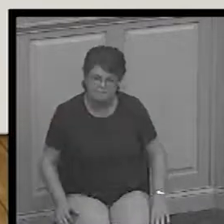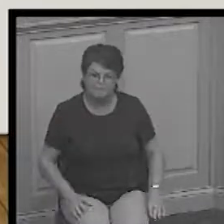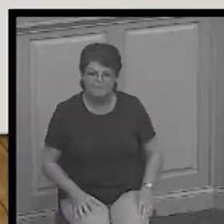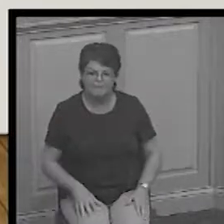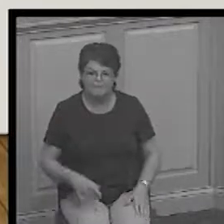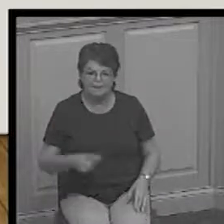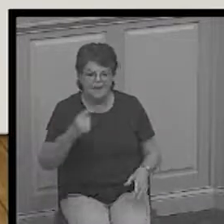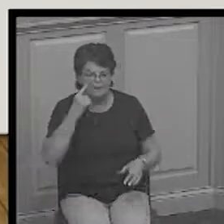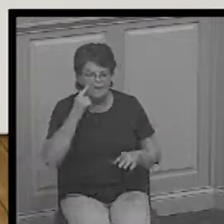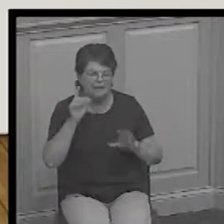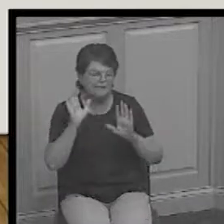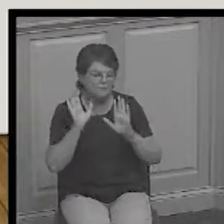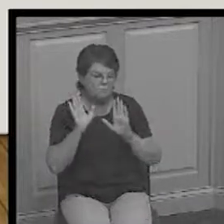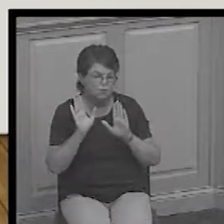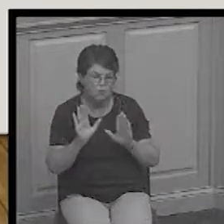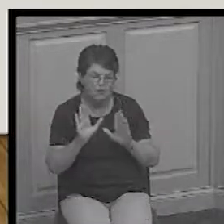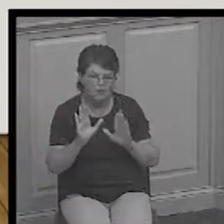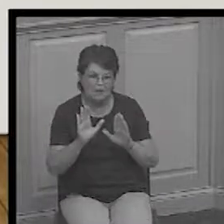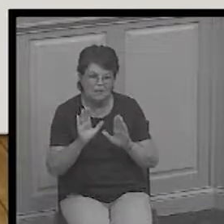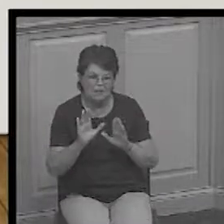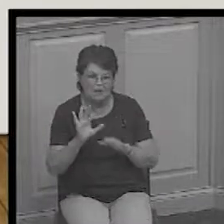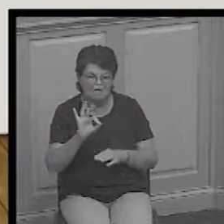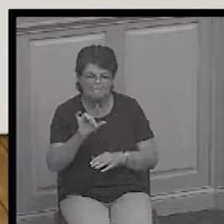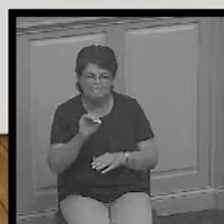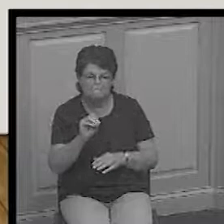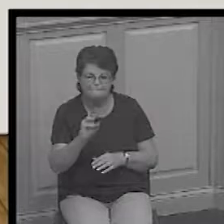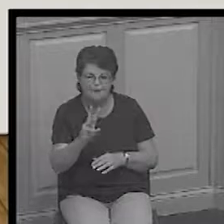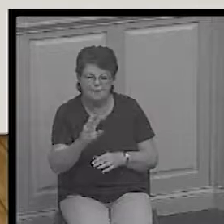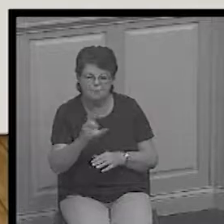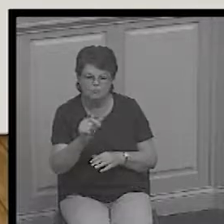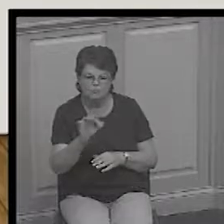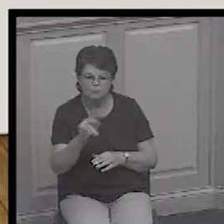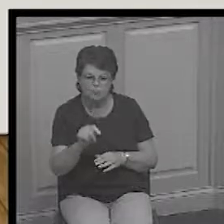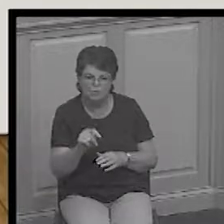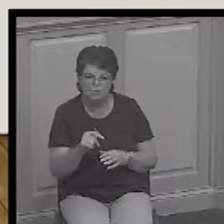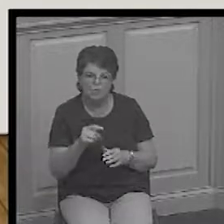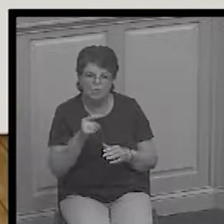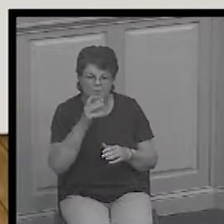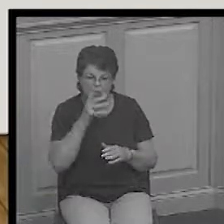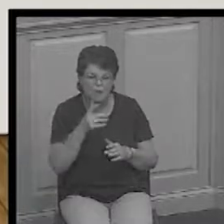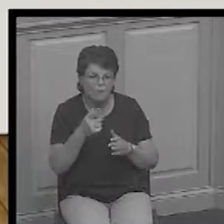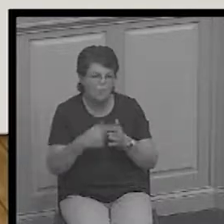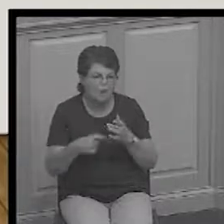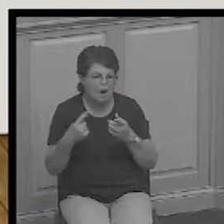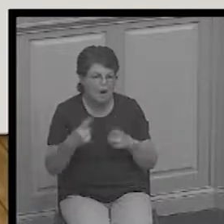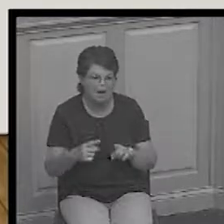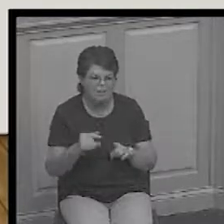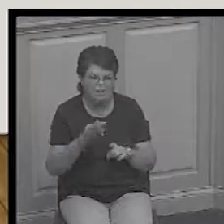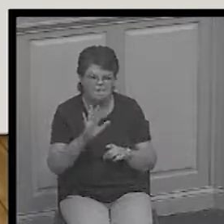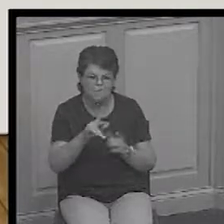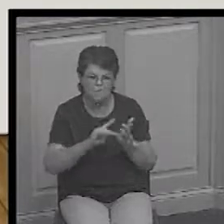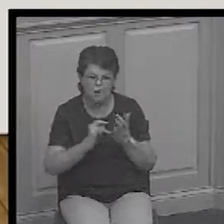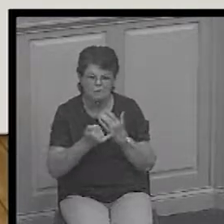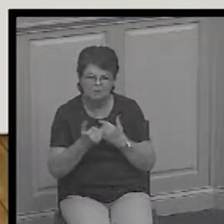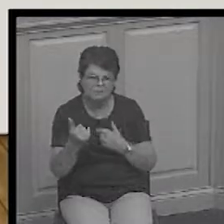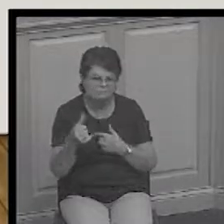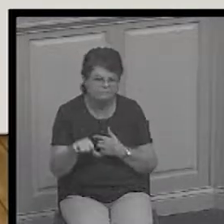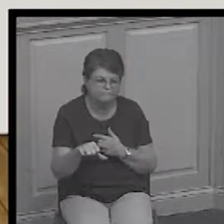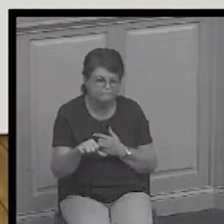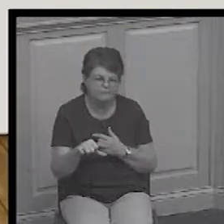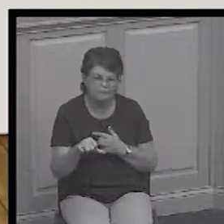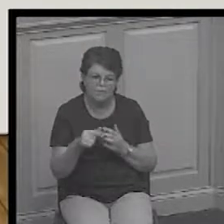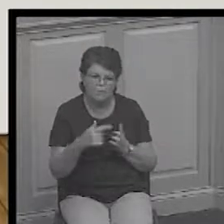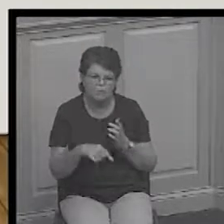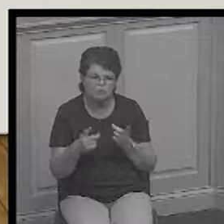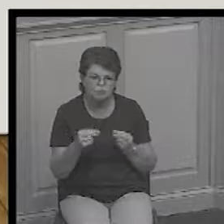I think it's a great sort of flow chart. It gets you through what happens if your project's denied. What is your next step? What if